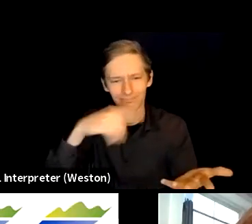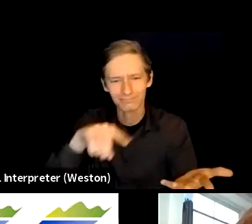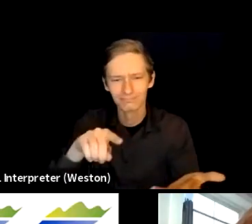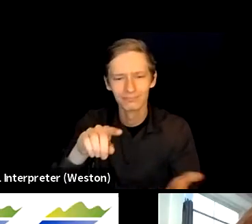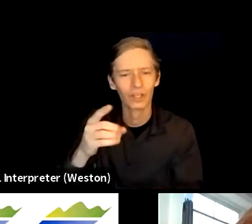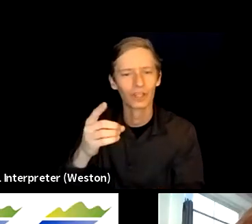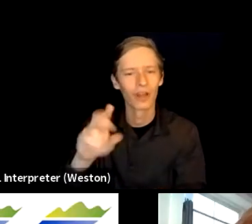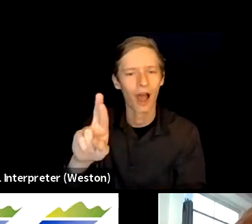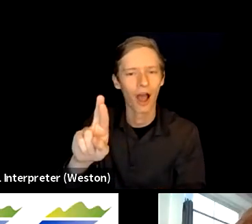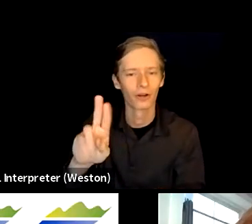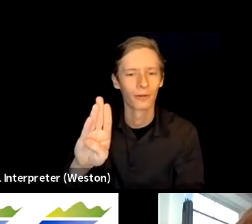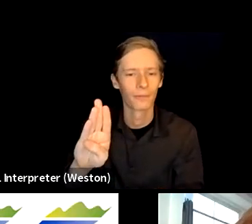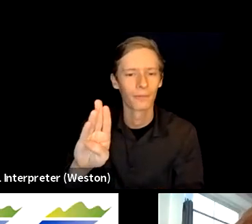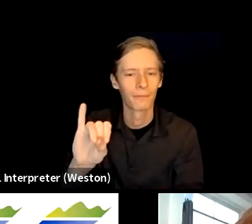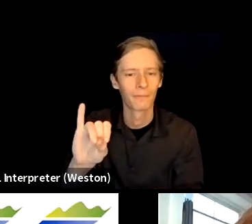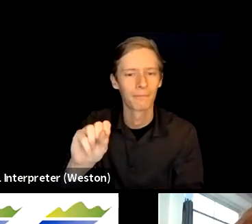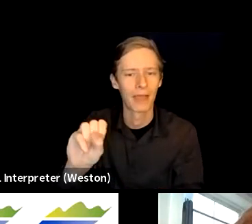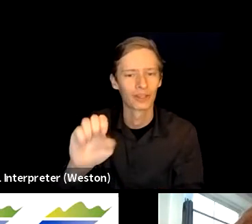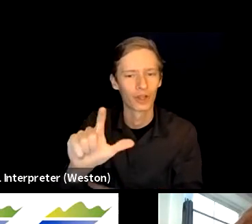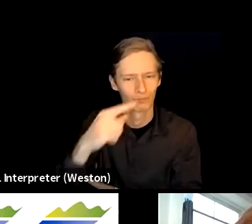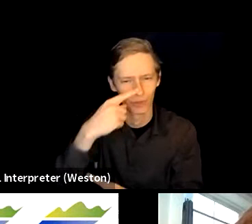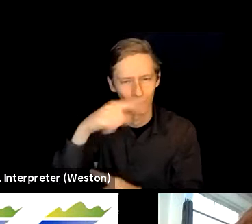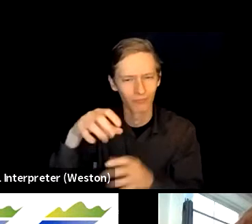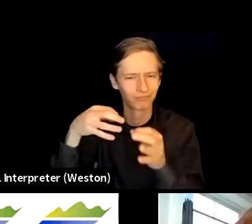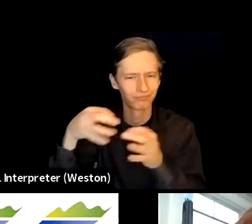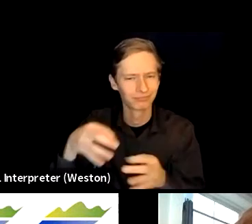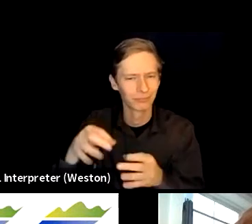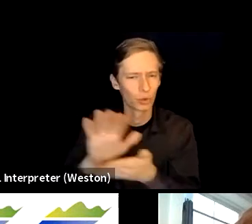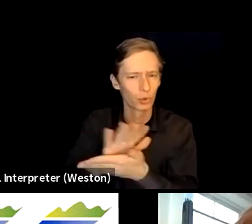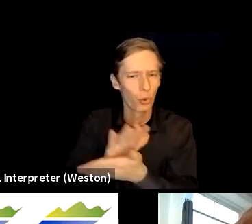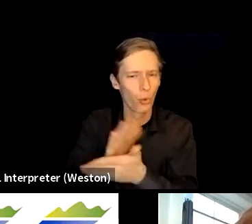being made with respect to school operations in the region?